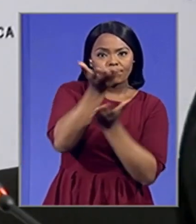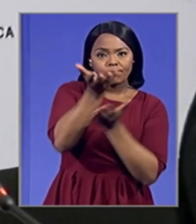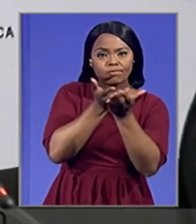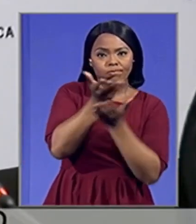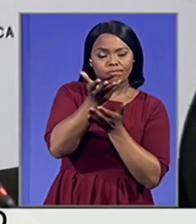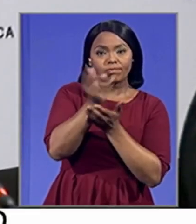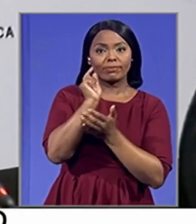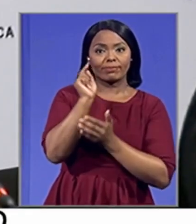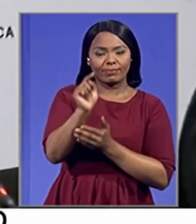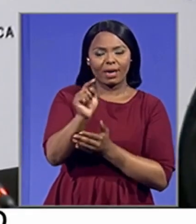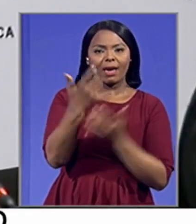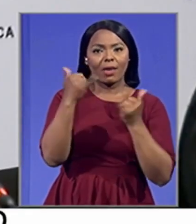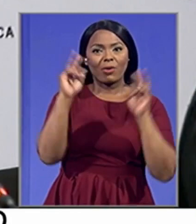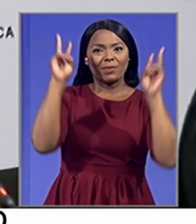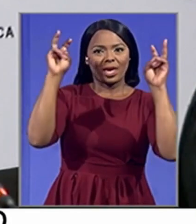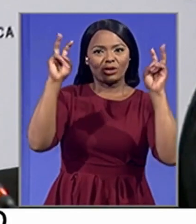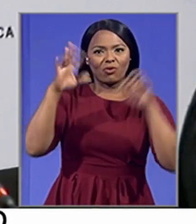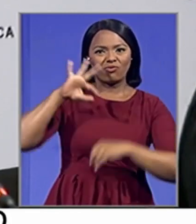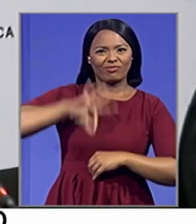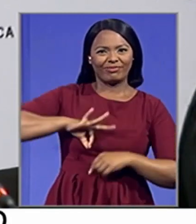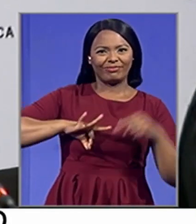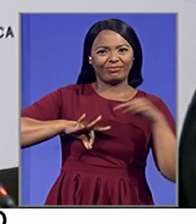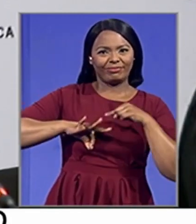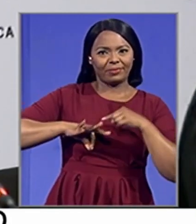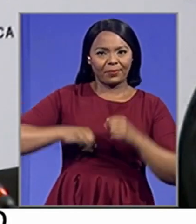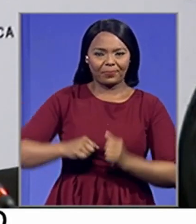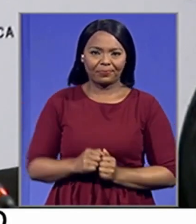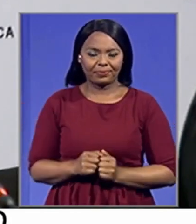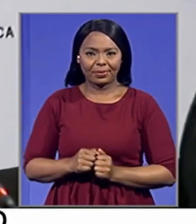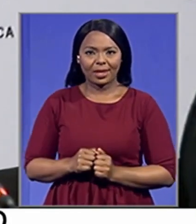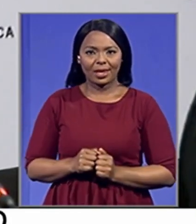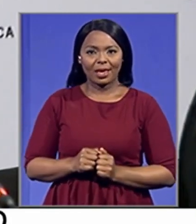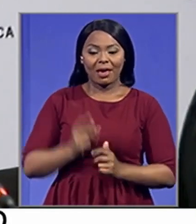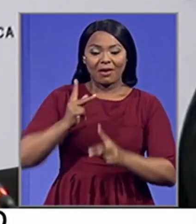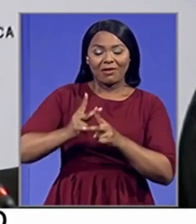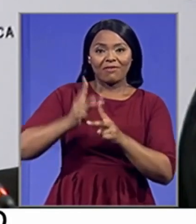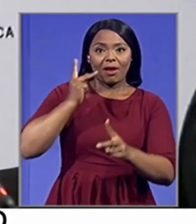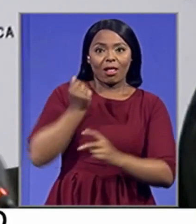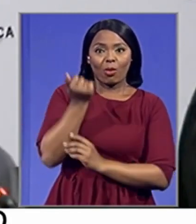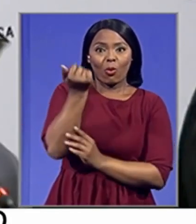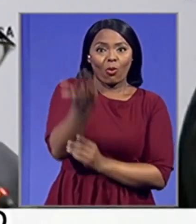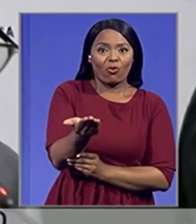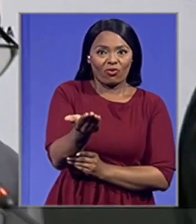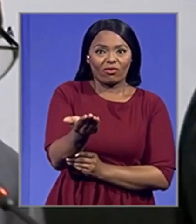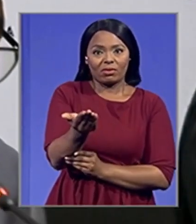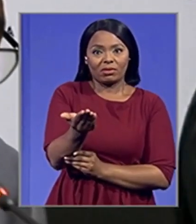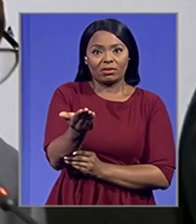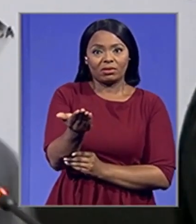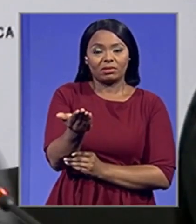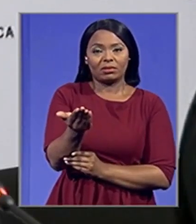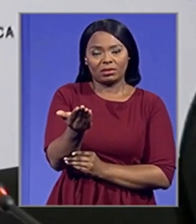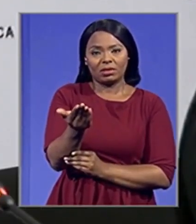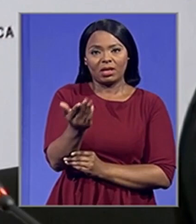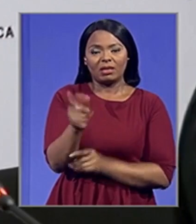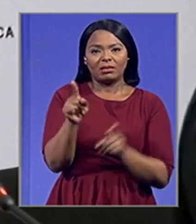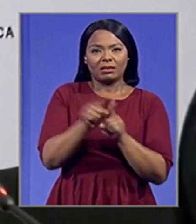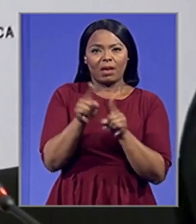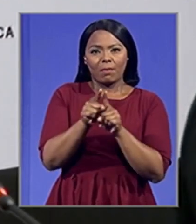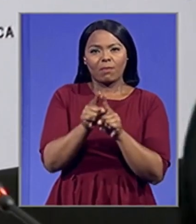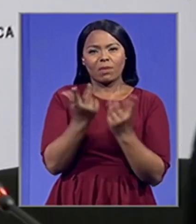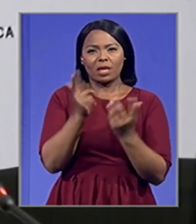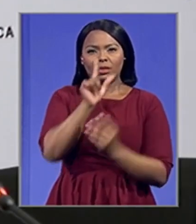settle the matter of wages. The final offer of an average